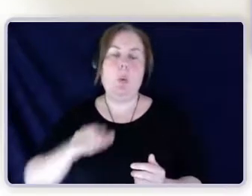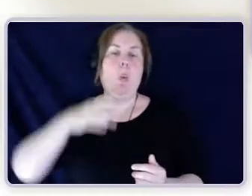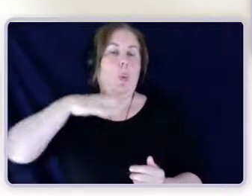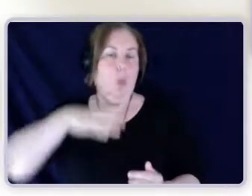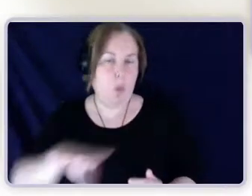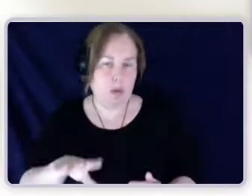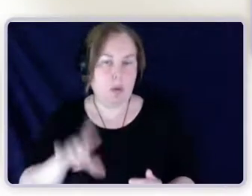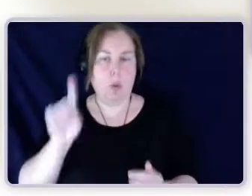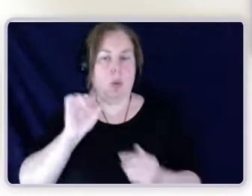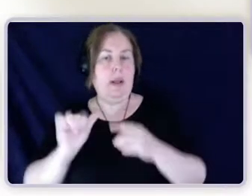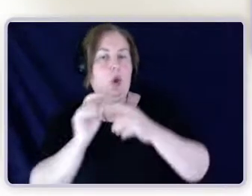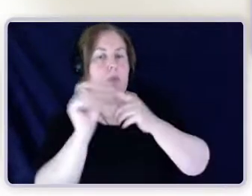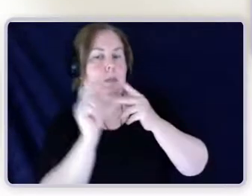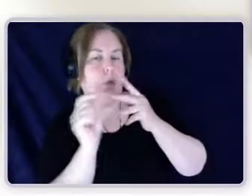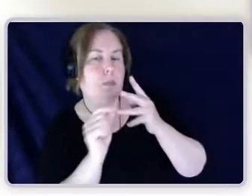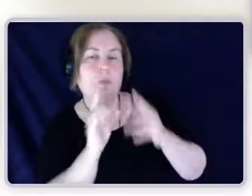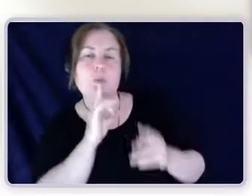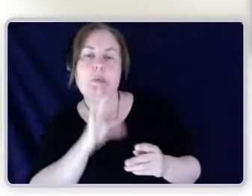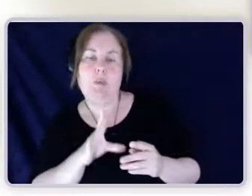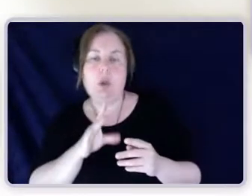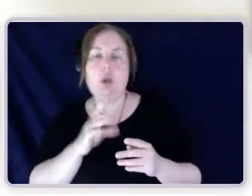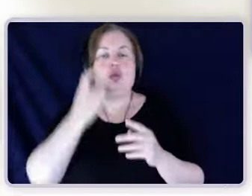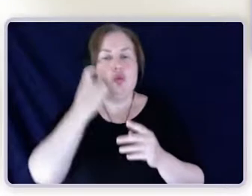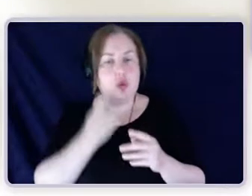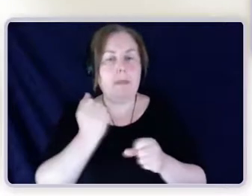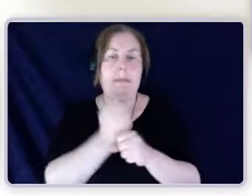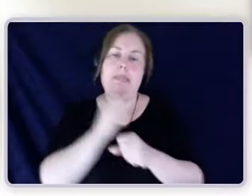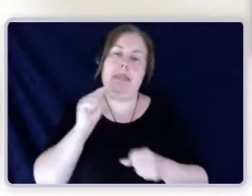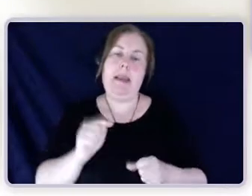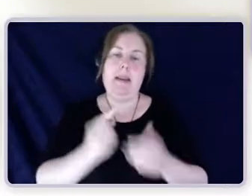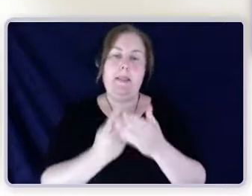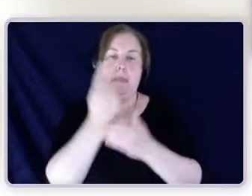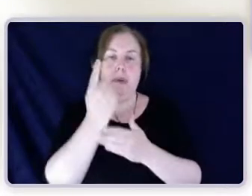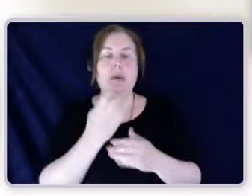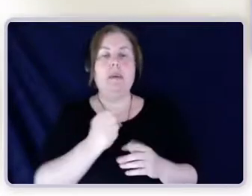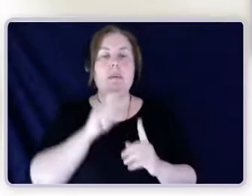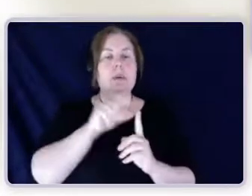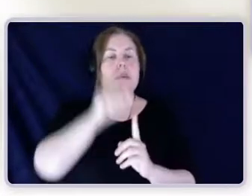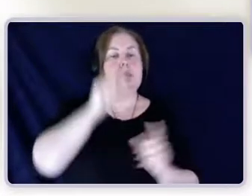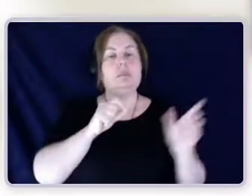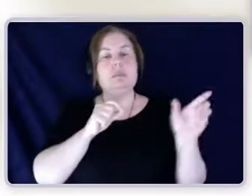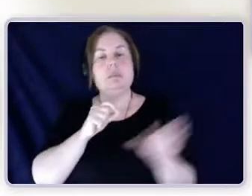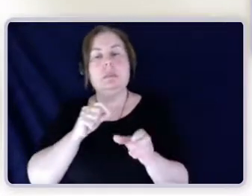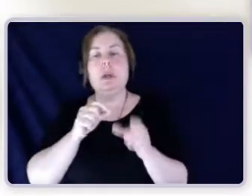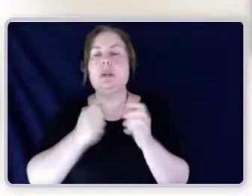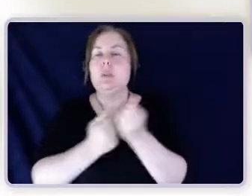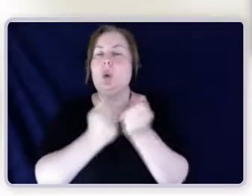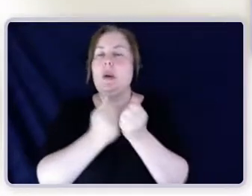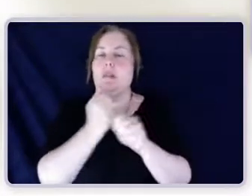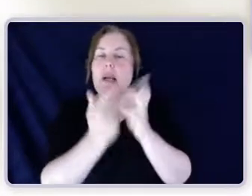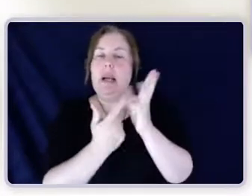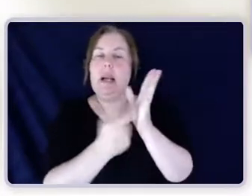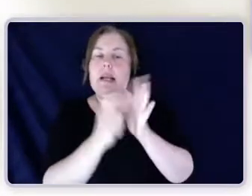making, they occur via appointments by VCAT. You can also have a supportive guardian or a supportive